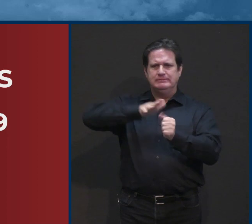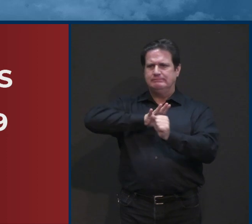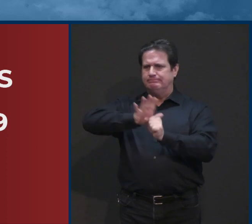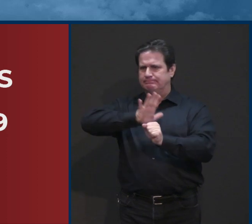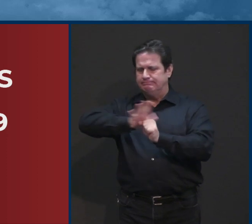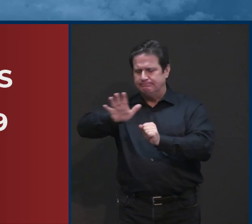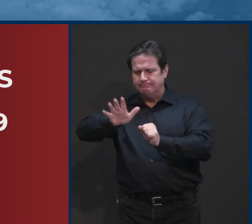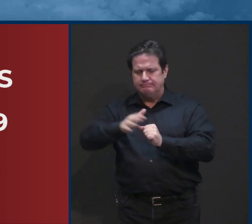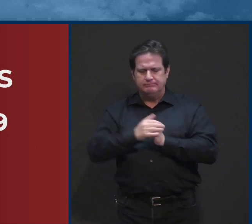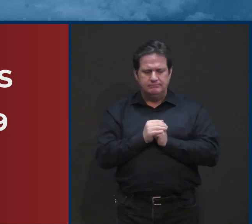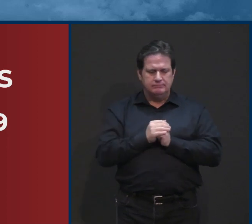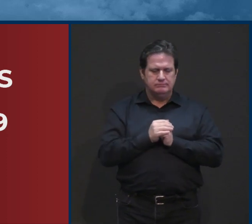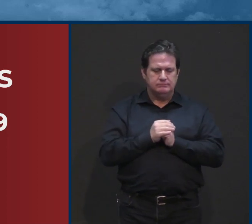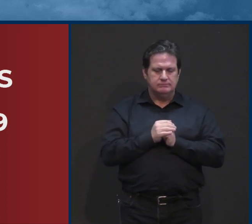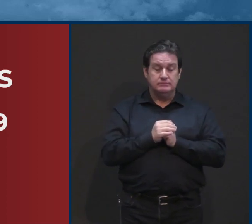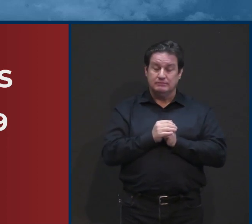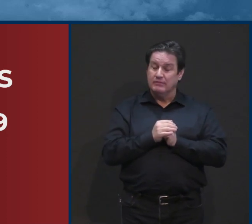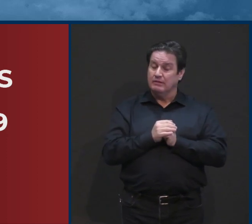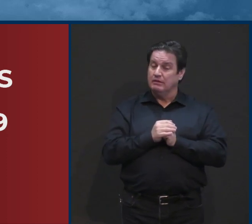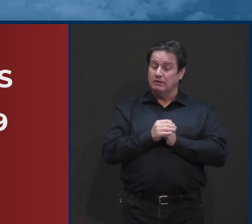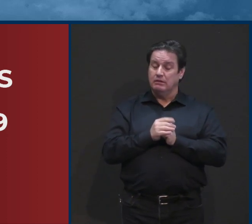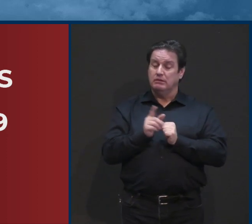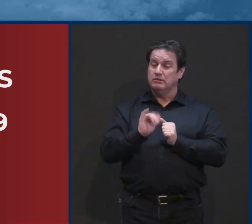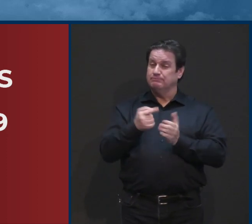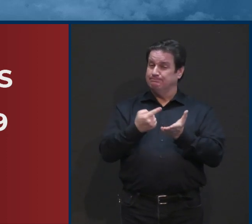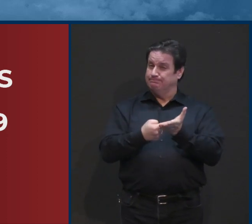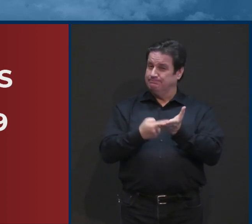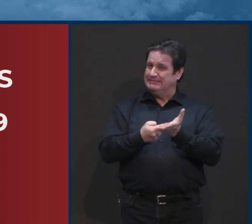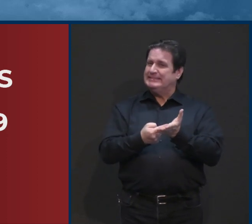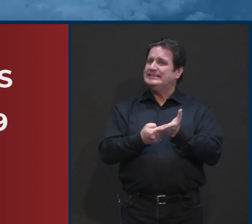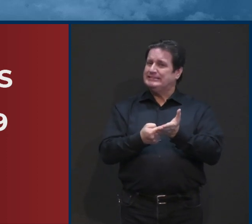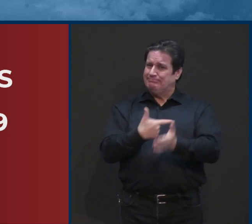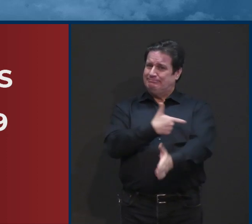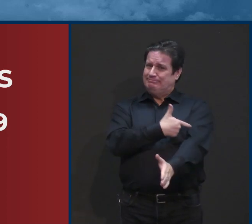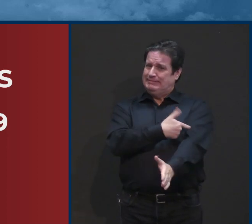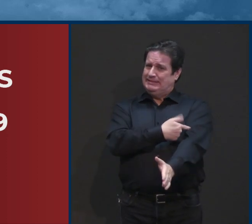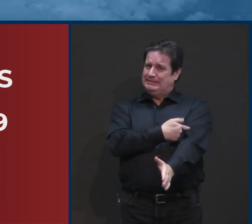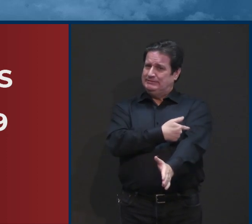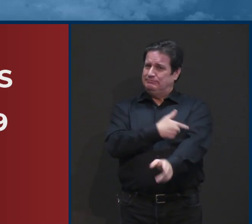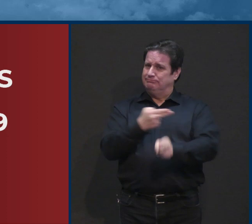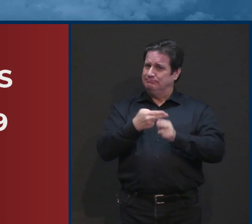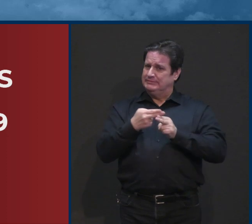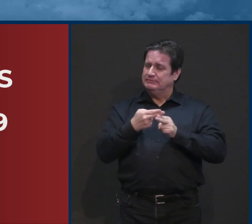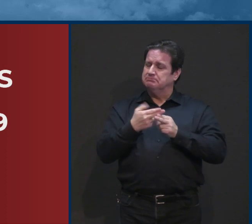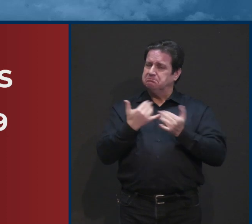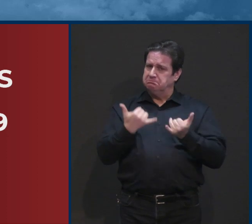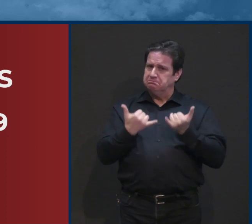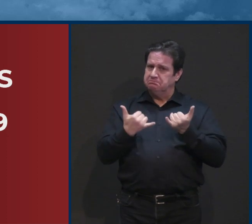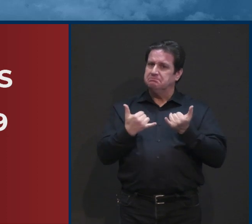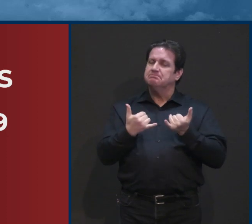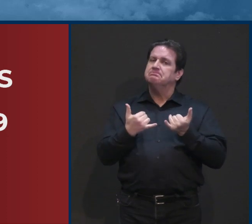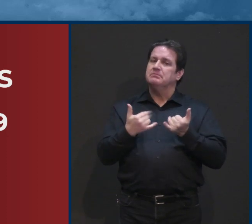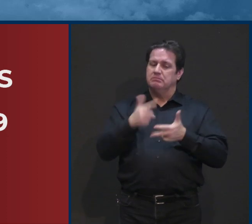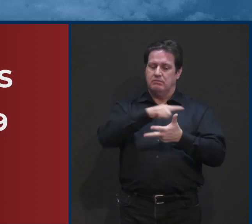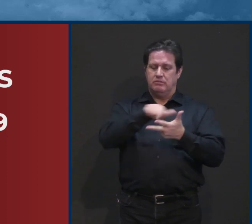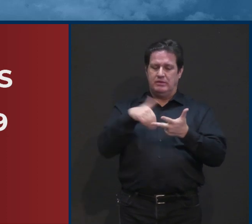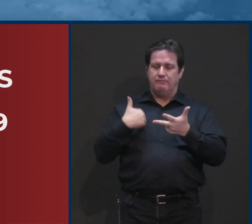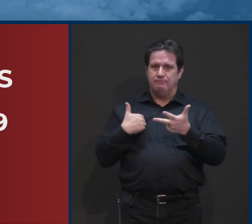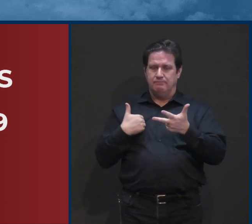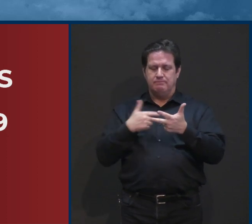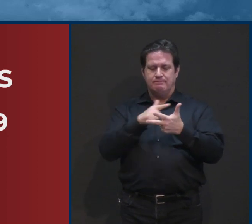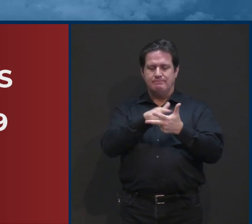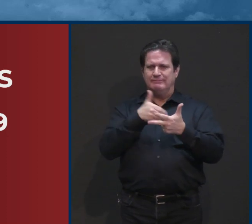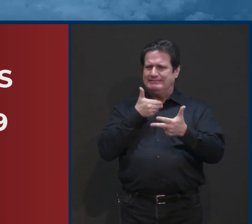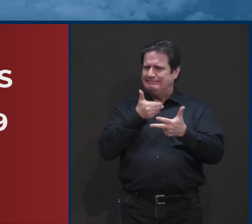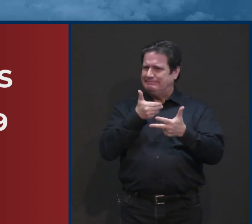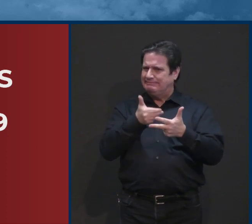And we had a lot of discussion about the vaccine. There are now 3 vaccines that are